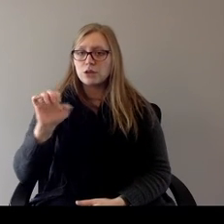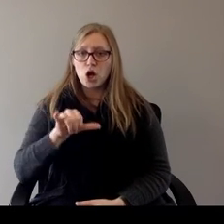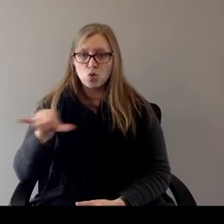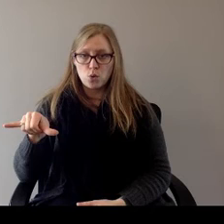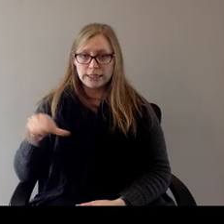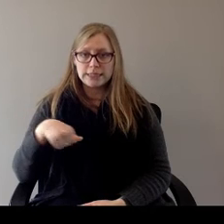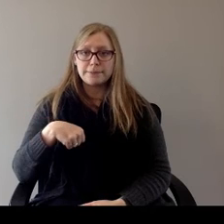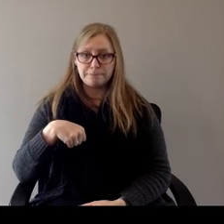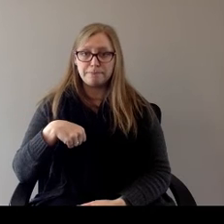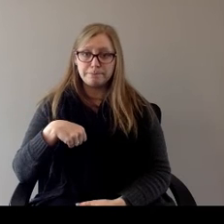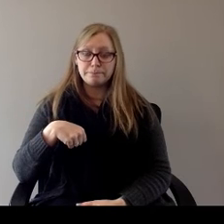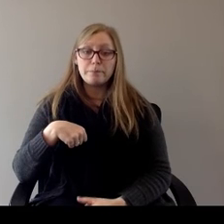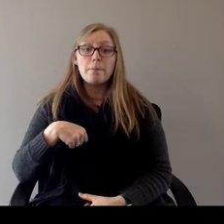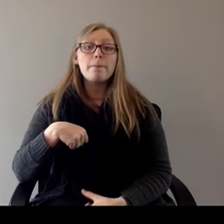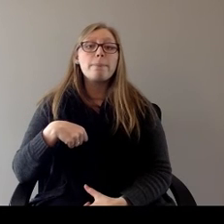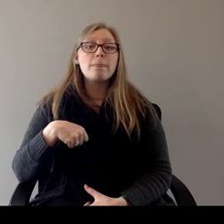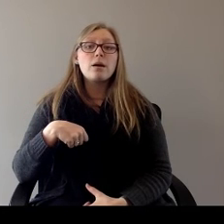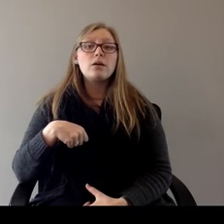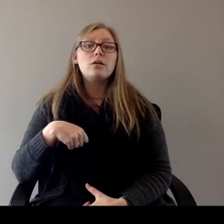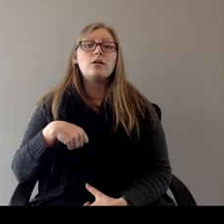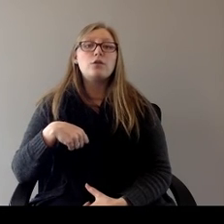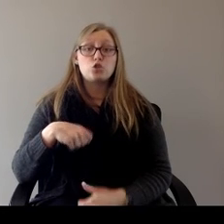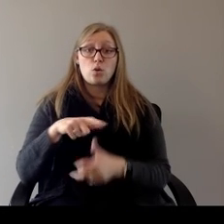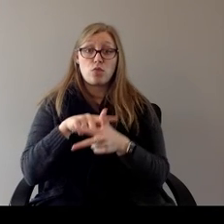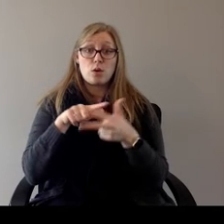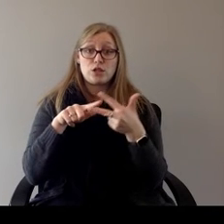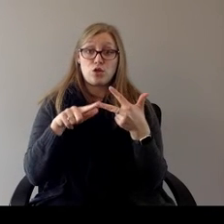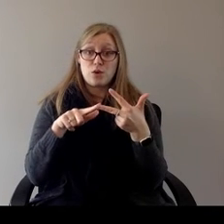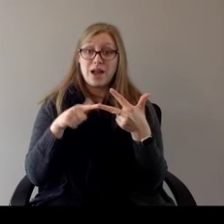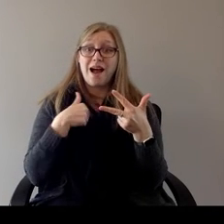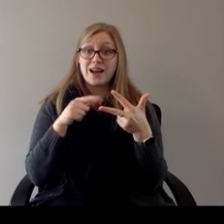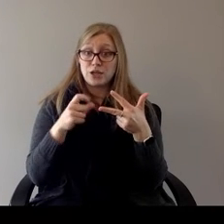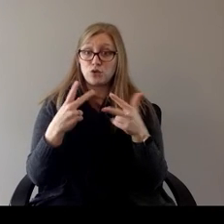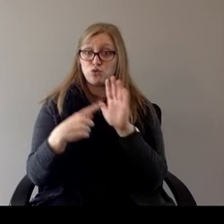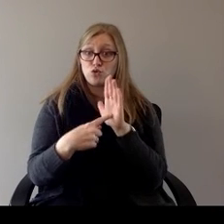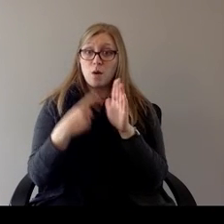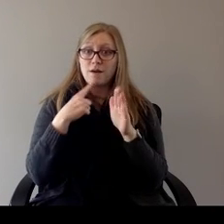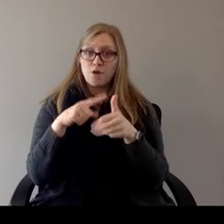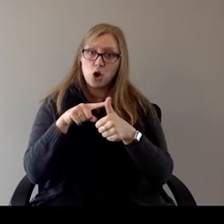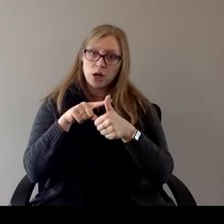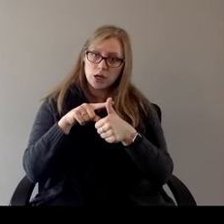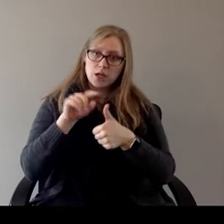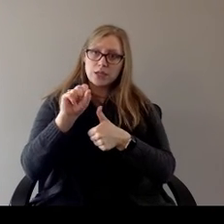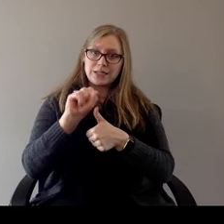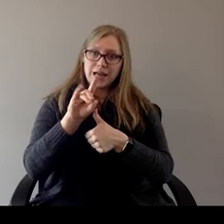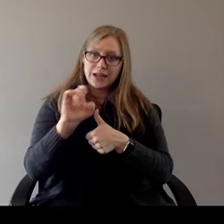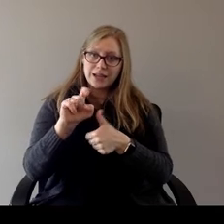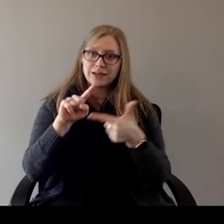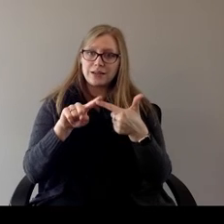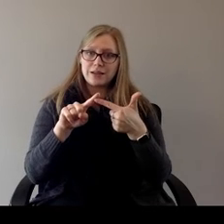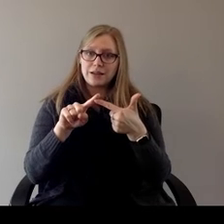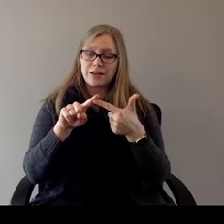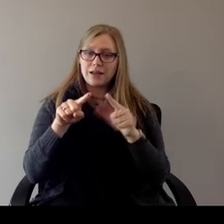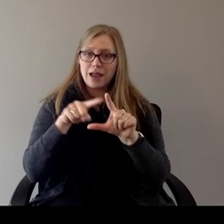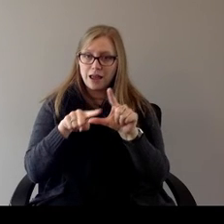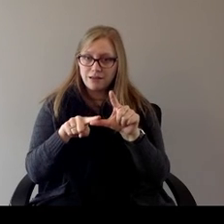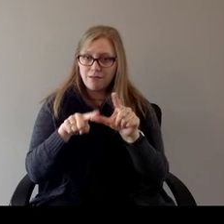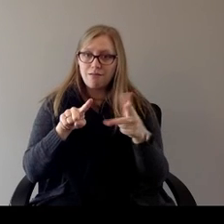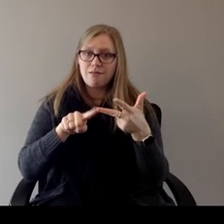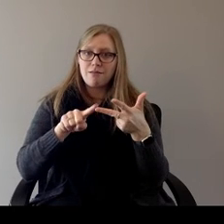And so those are the three things I needed to show for side angle side. So I can say, therefore,